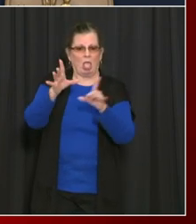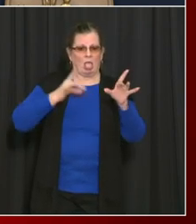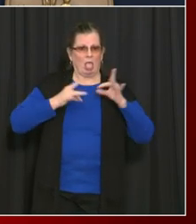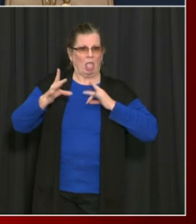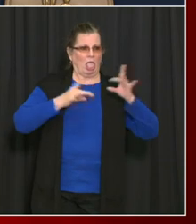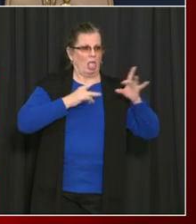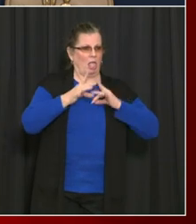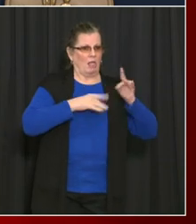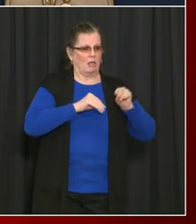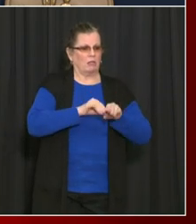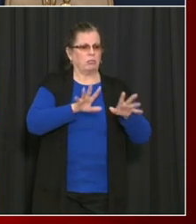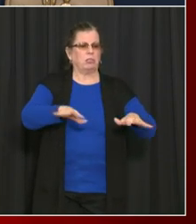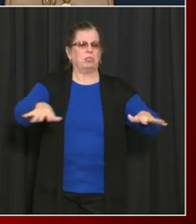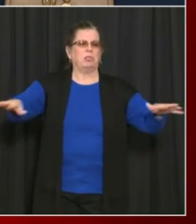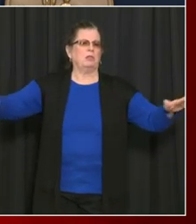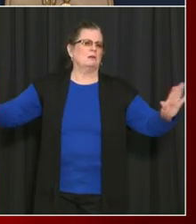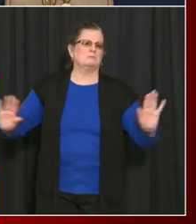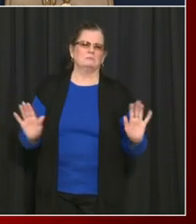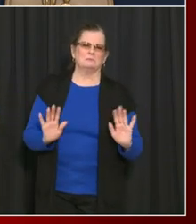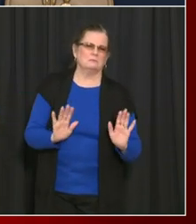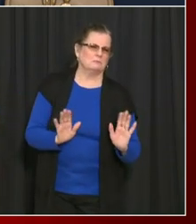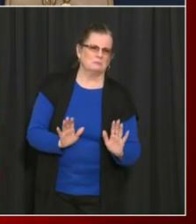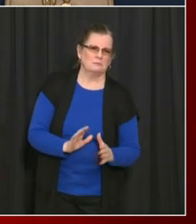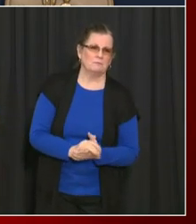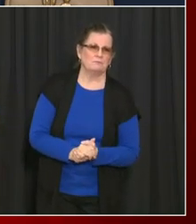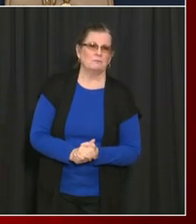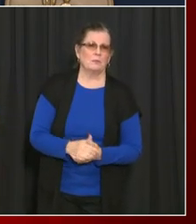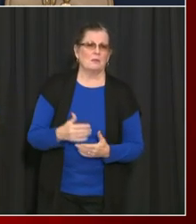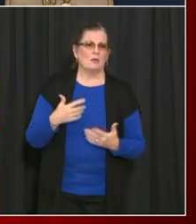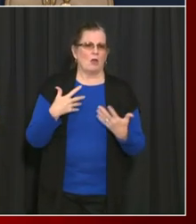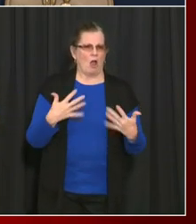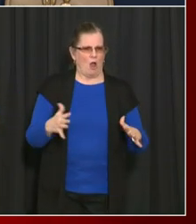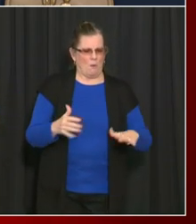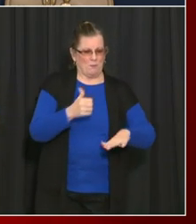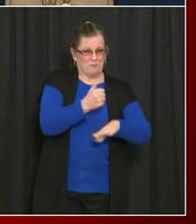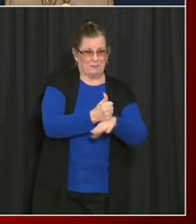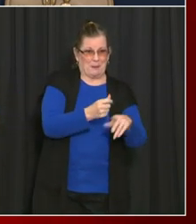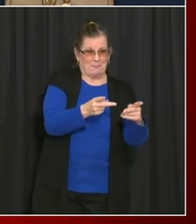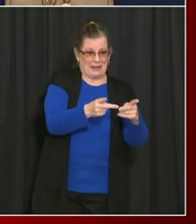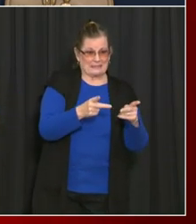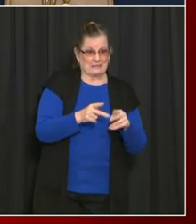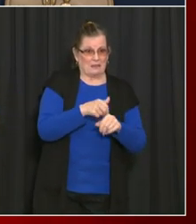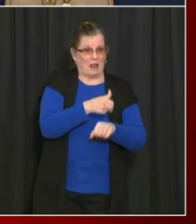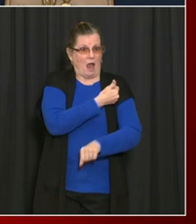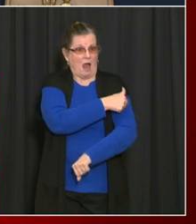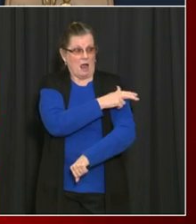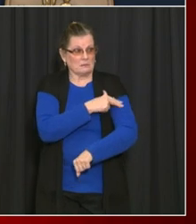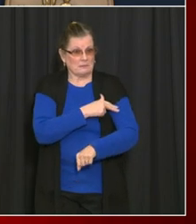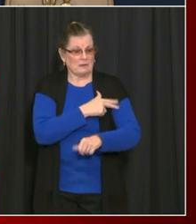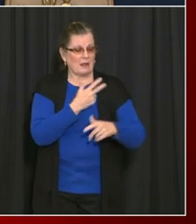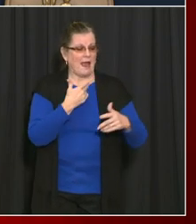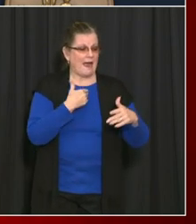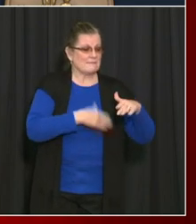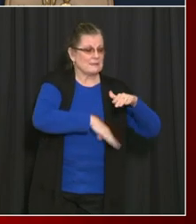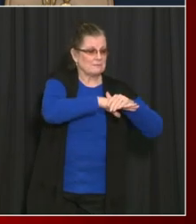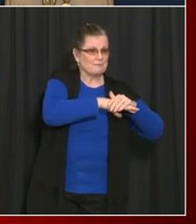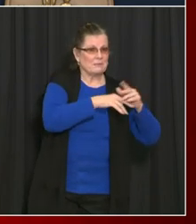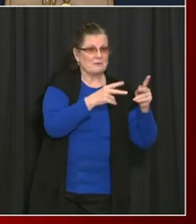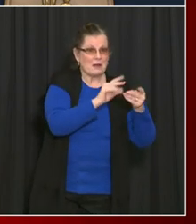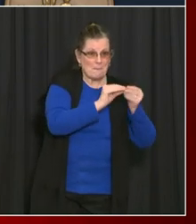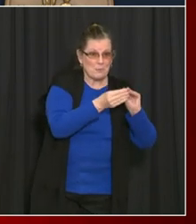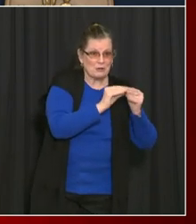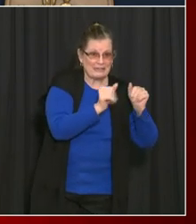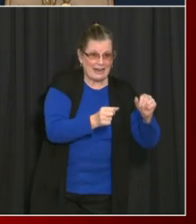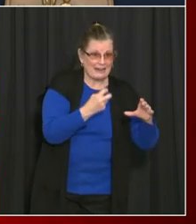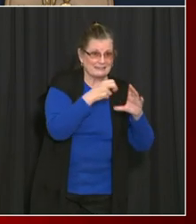in the community. We have put in place the hospital capacity built up our PPE supply,